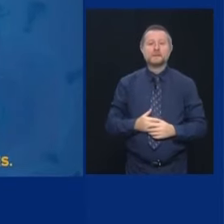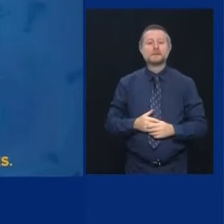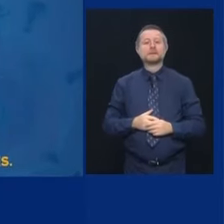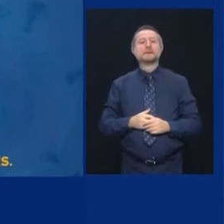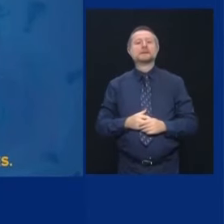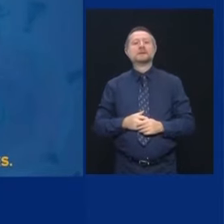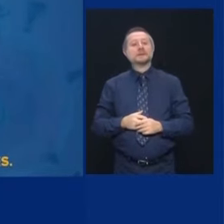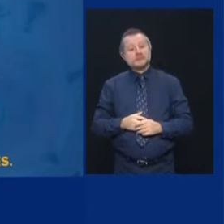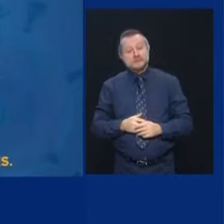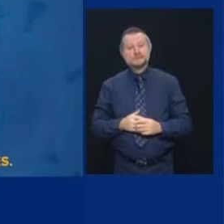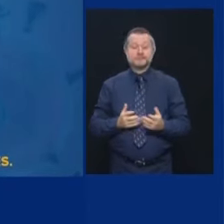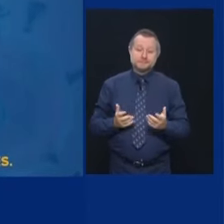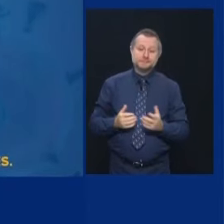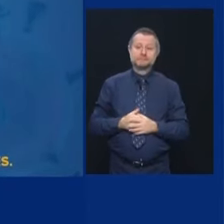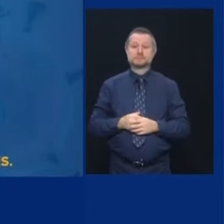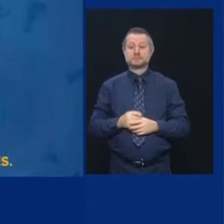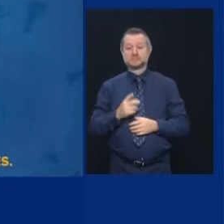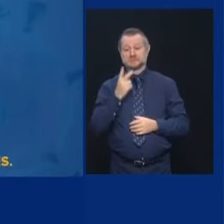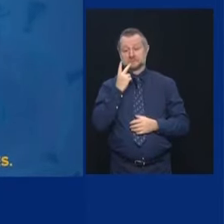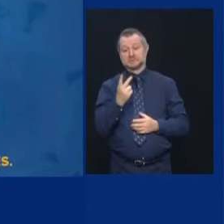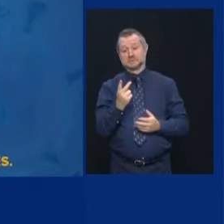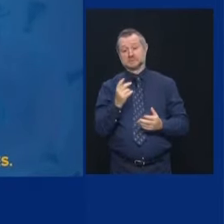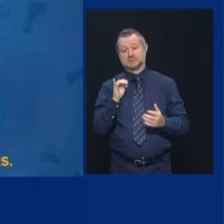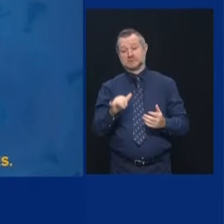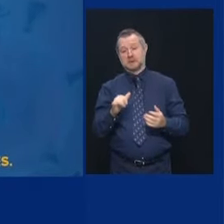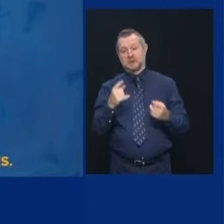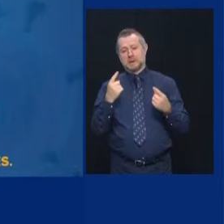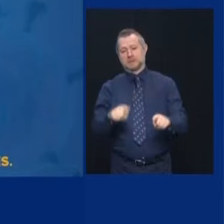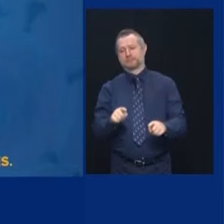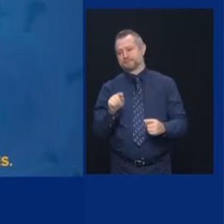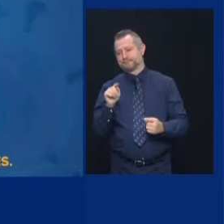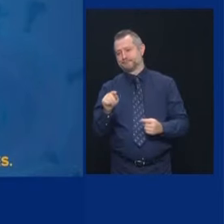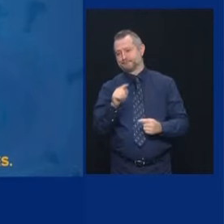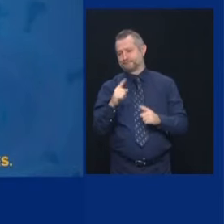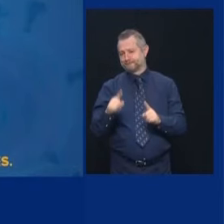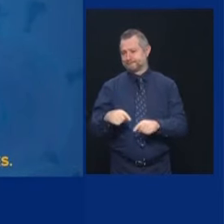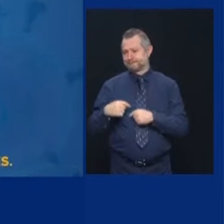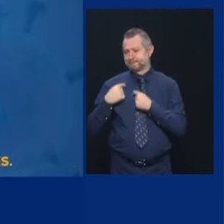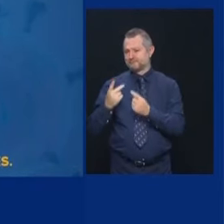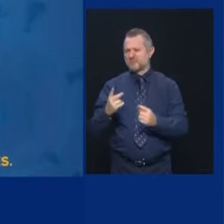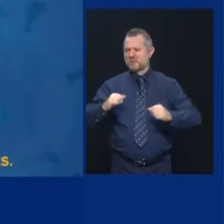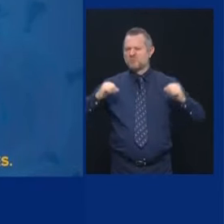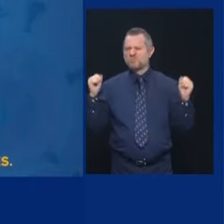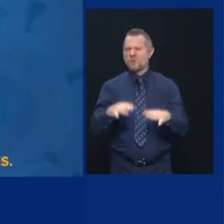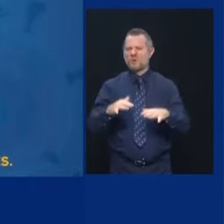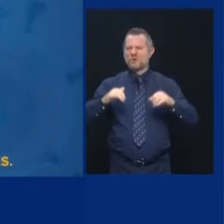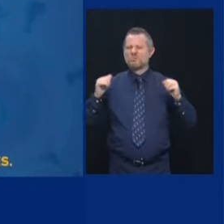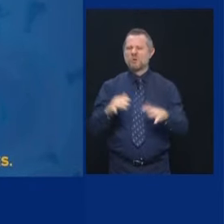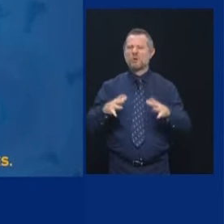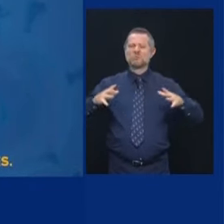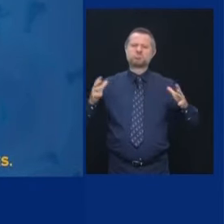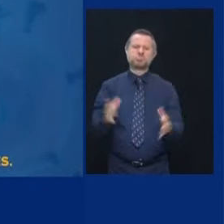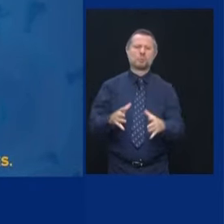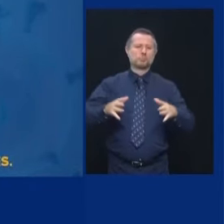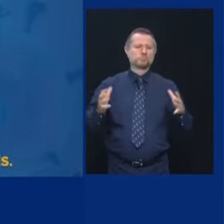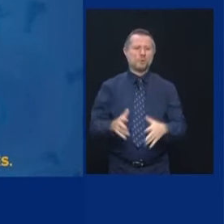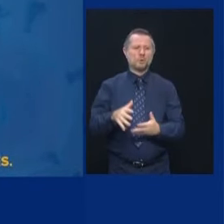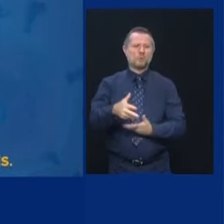there have been mass gatherings going on in